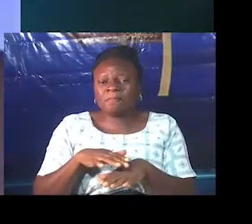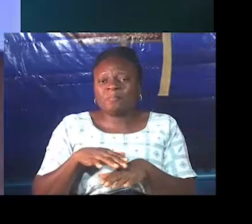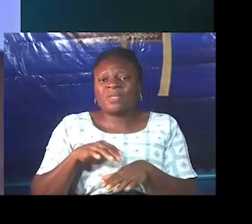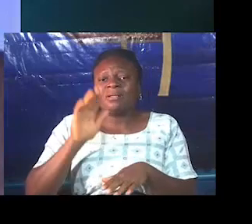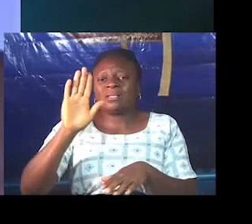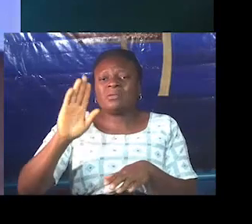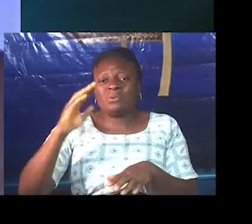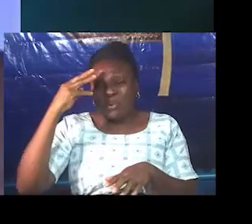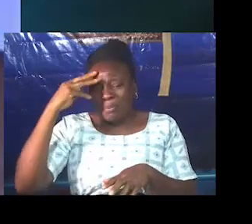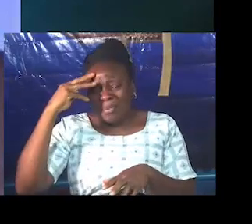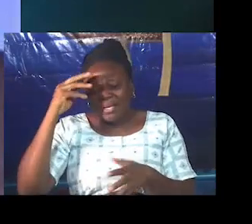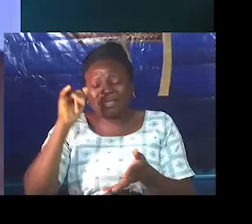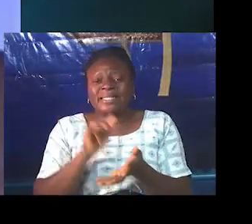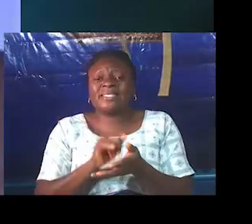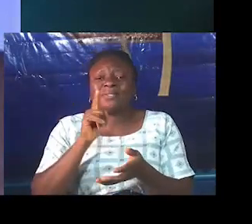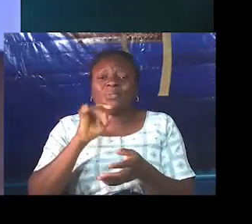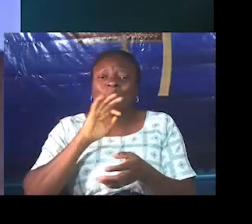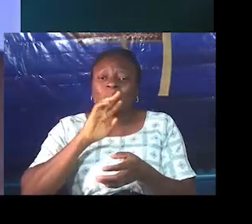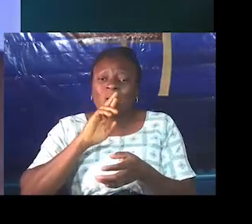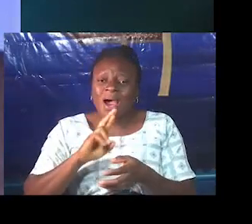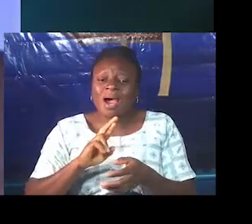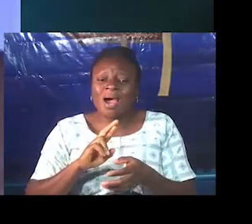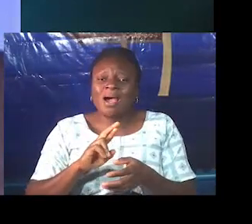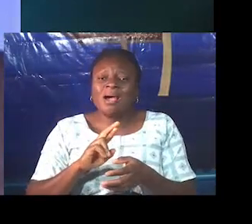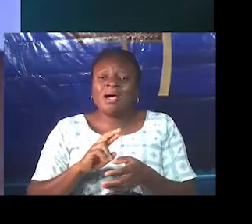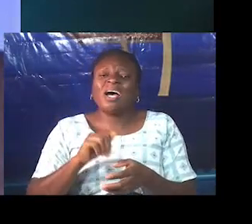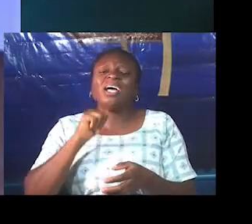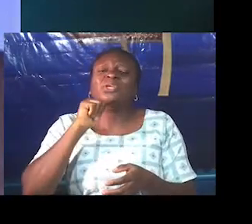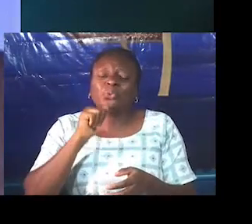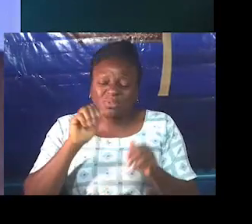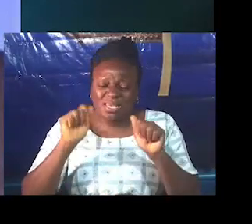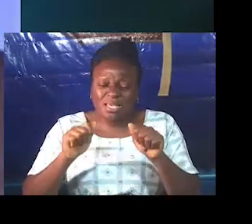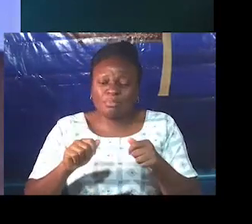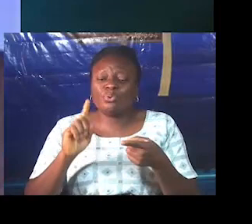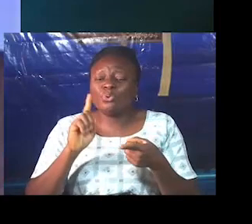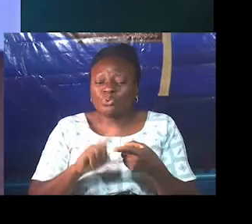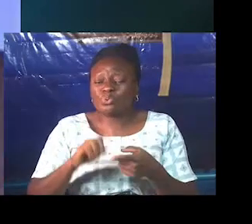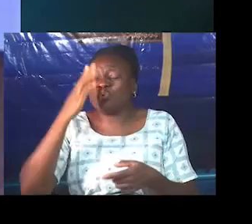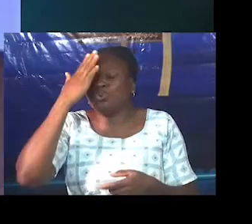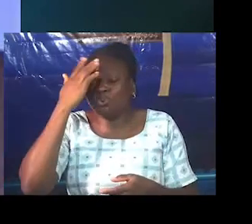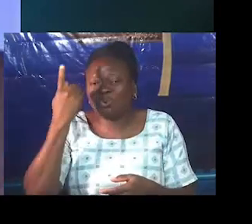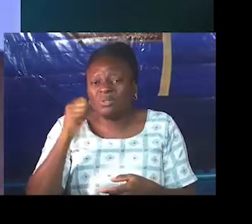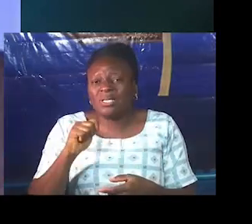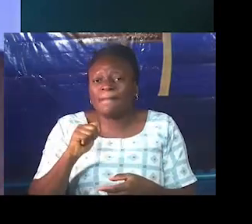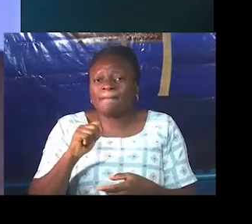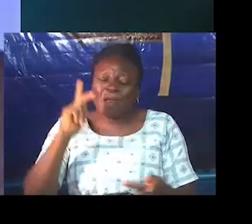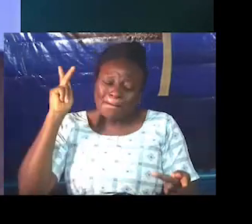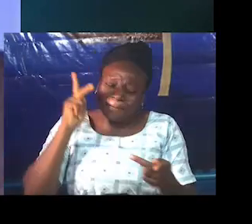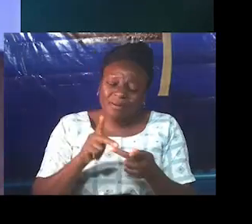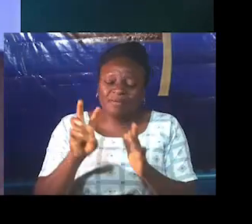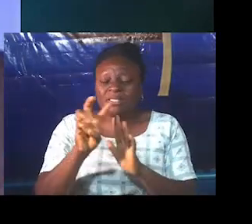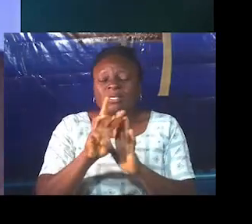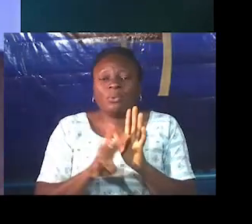yourself unable to actually discern what the perfect will of God for your life